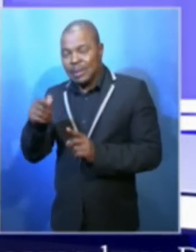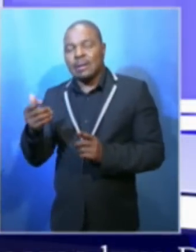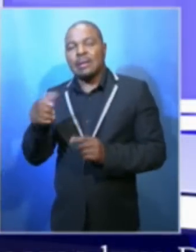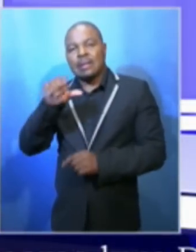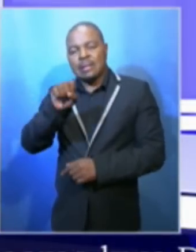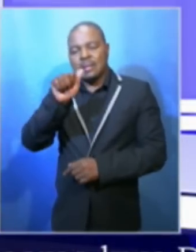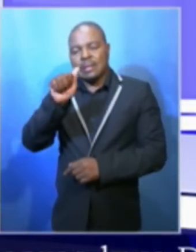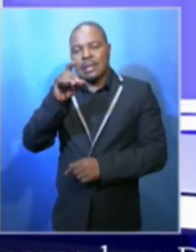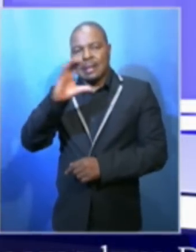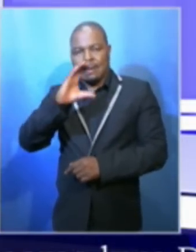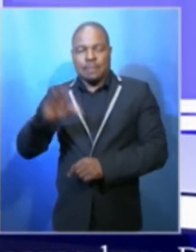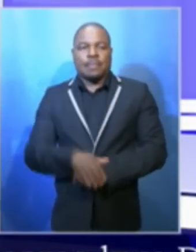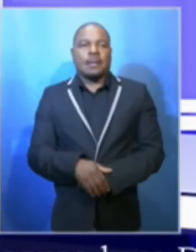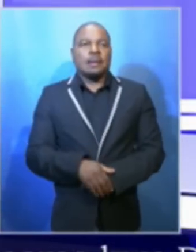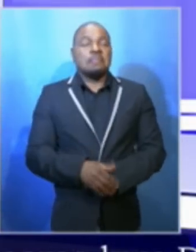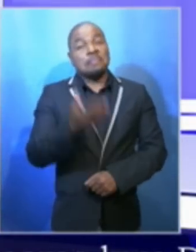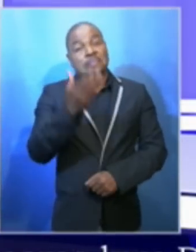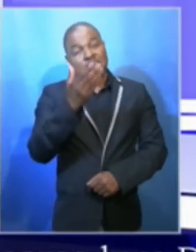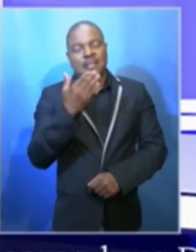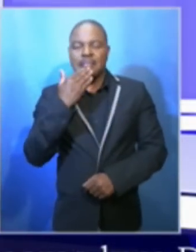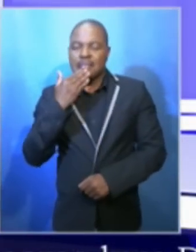Re a leboga Maitsho le kamoso.